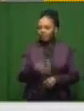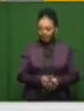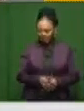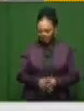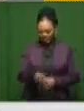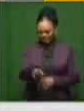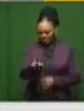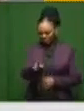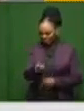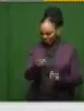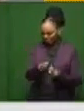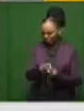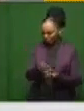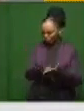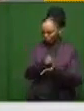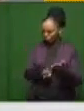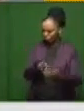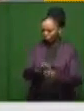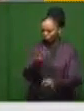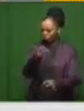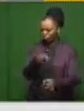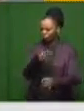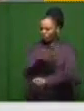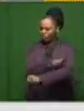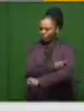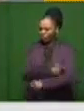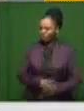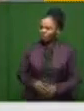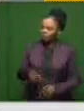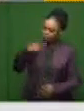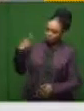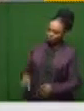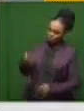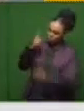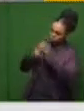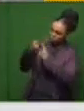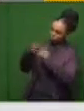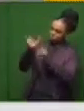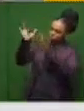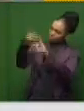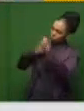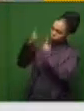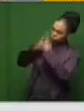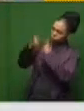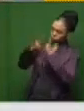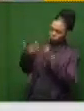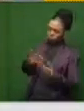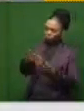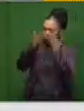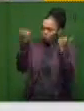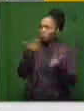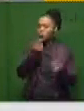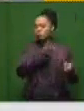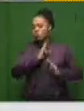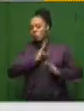this vaccine talk to us I mean these these are the real questions that we're getting from people uh I don't know who wants to jump in quickly I would we